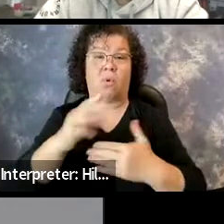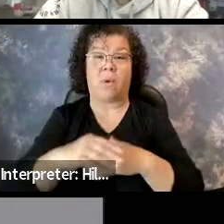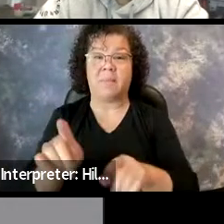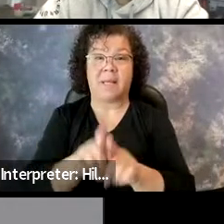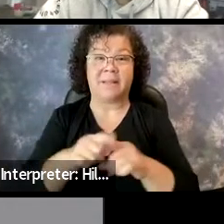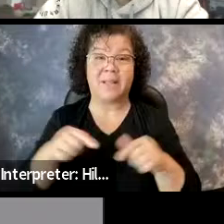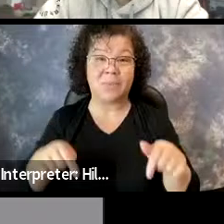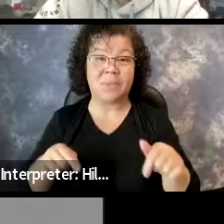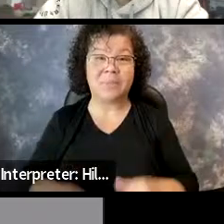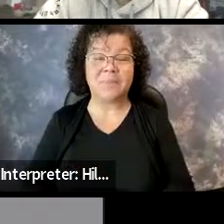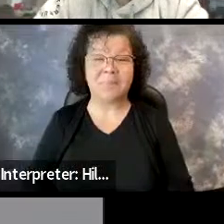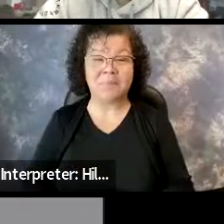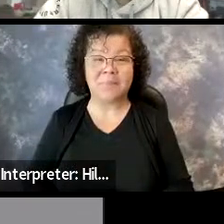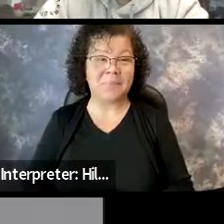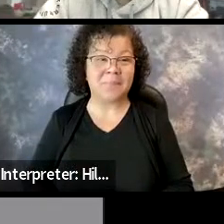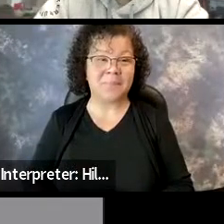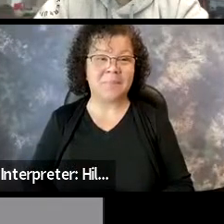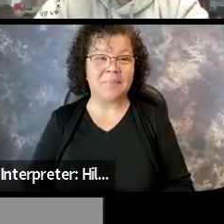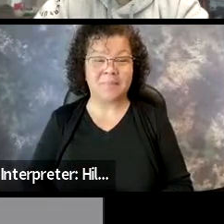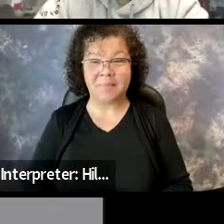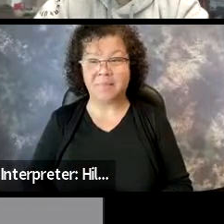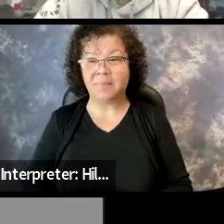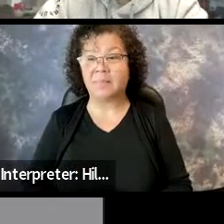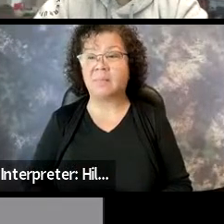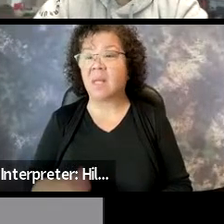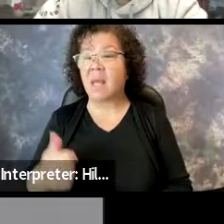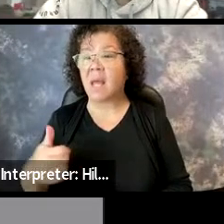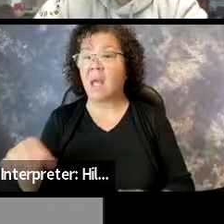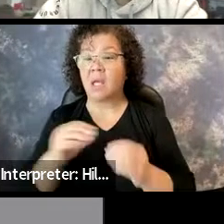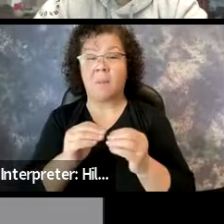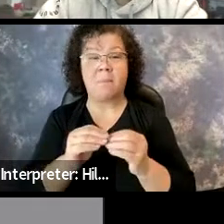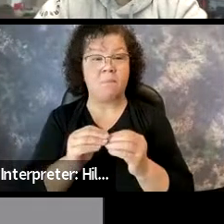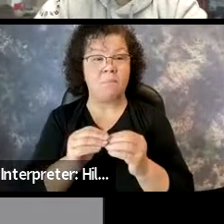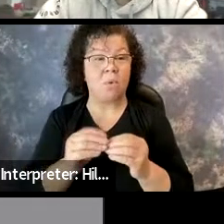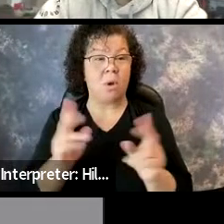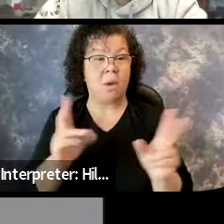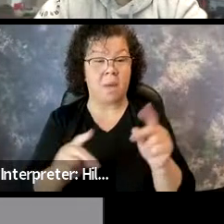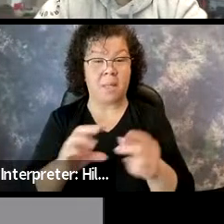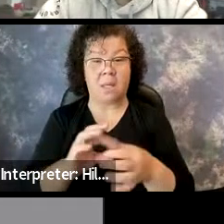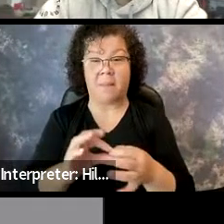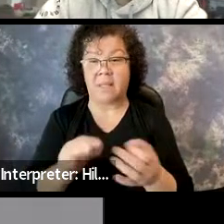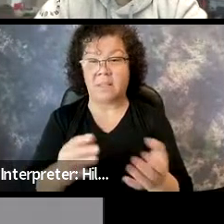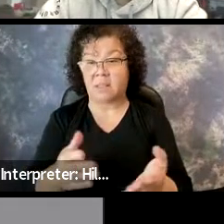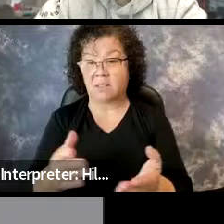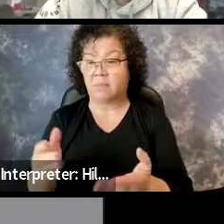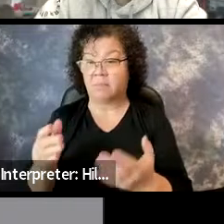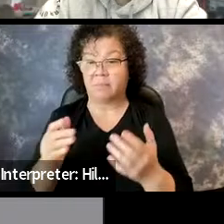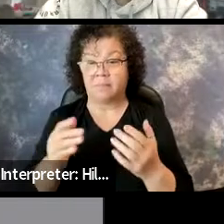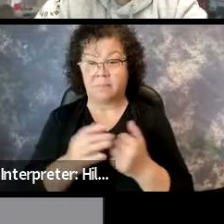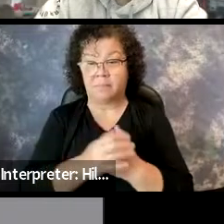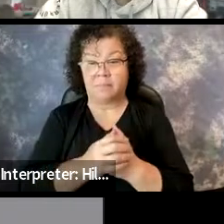Thank you very much. Do we have any other public commenters at this time?